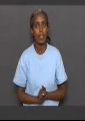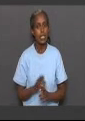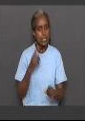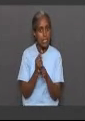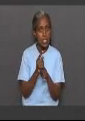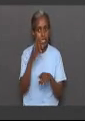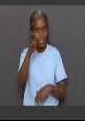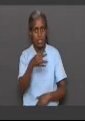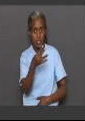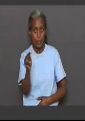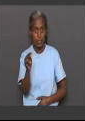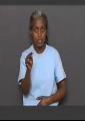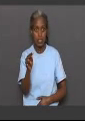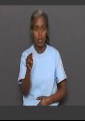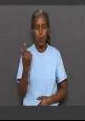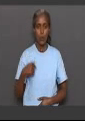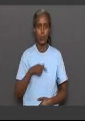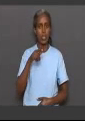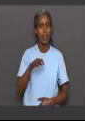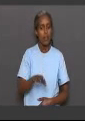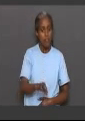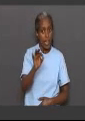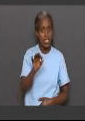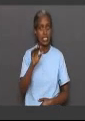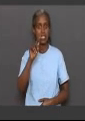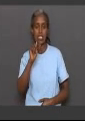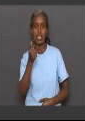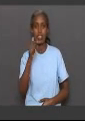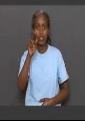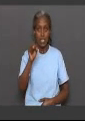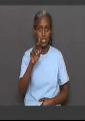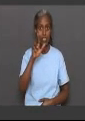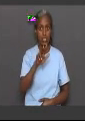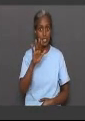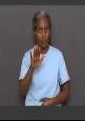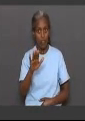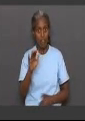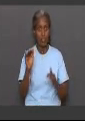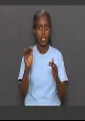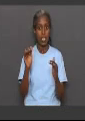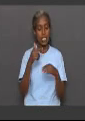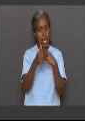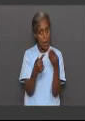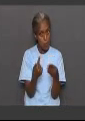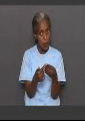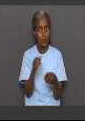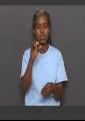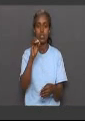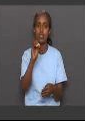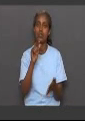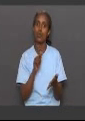Checking our tables, we find that tangent 35 is about